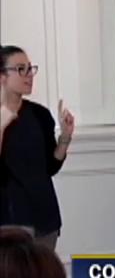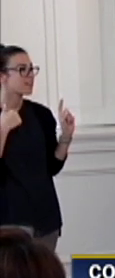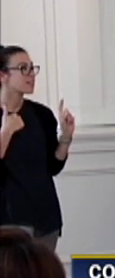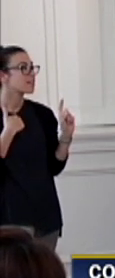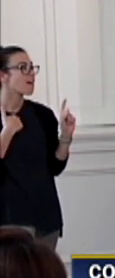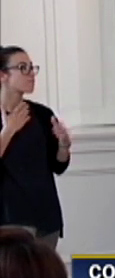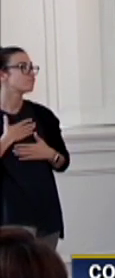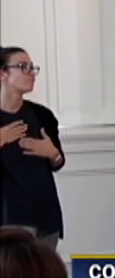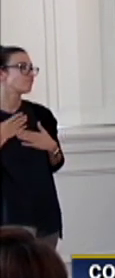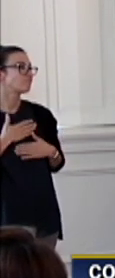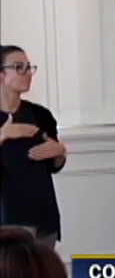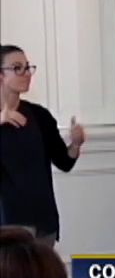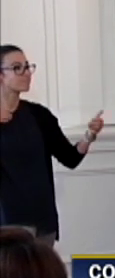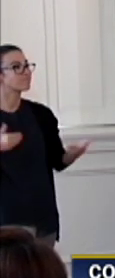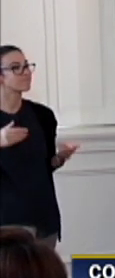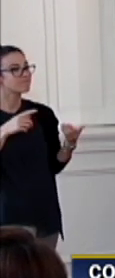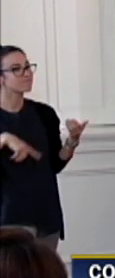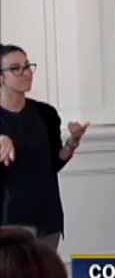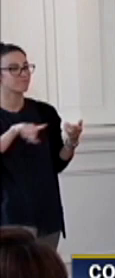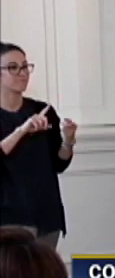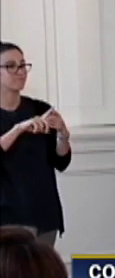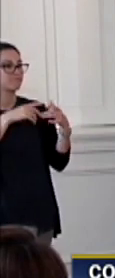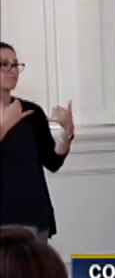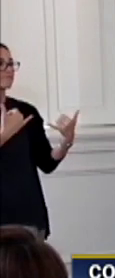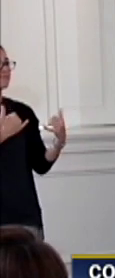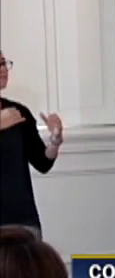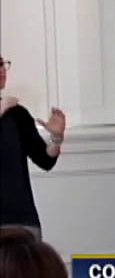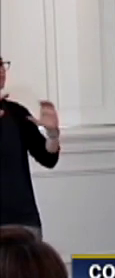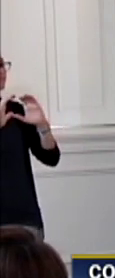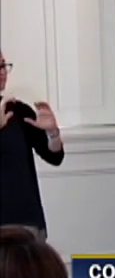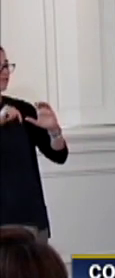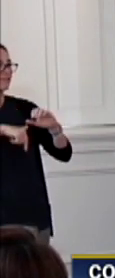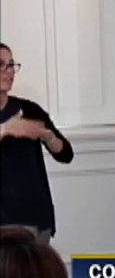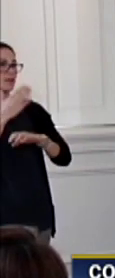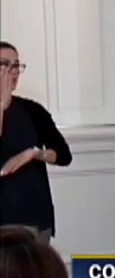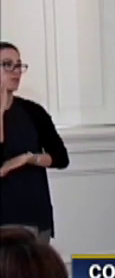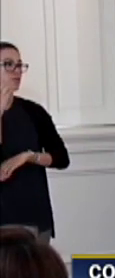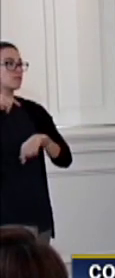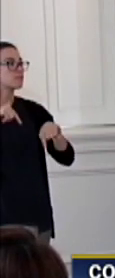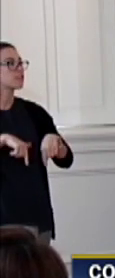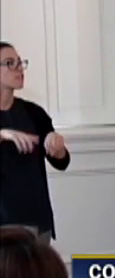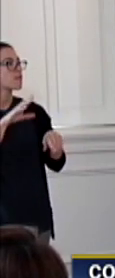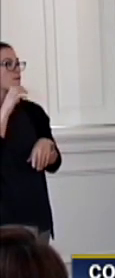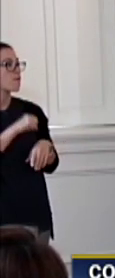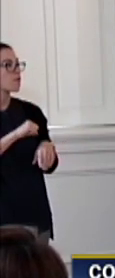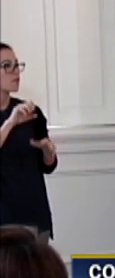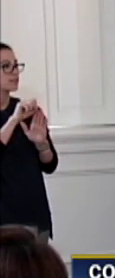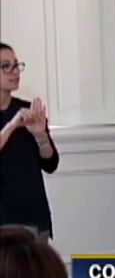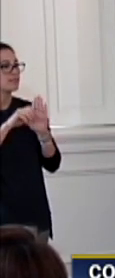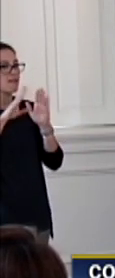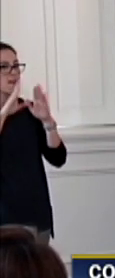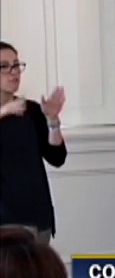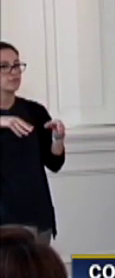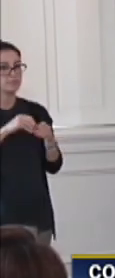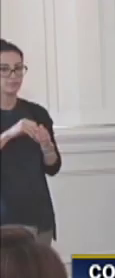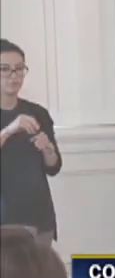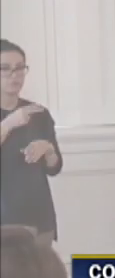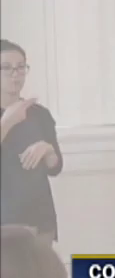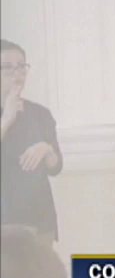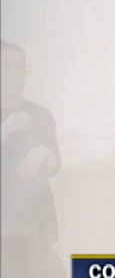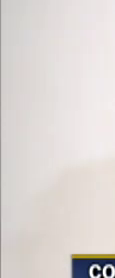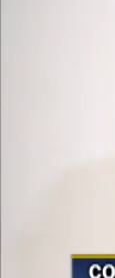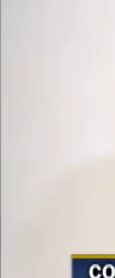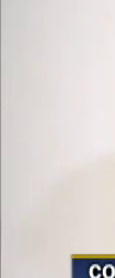I'm pleased to welcome you to today's conversation at noon here at the Old State House in Hartford. My name is